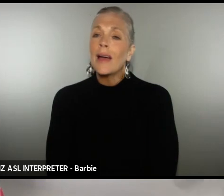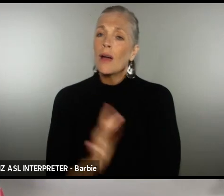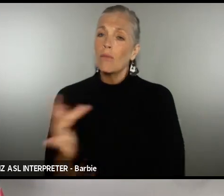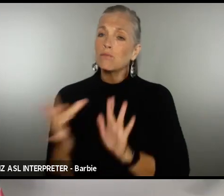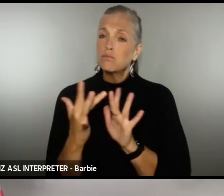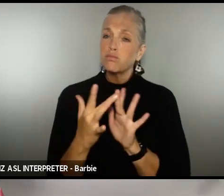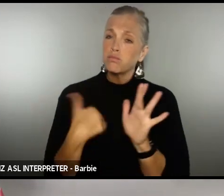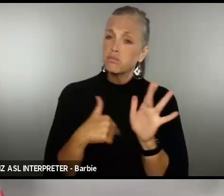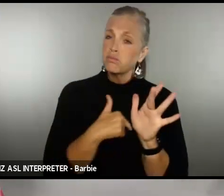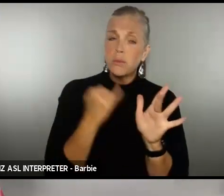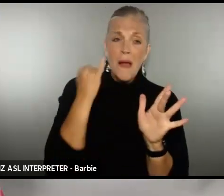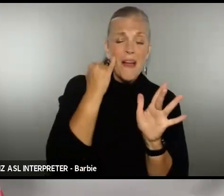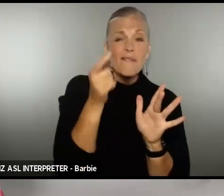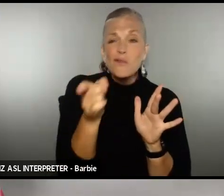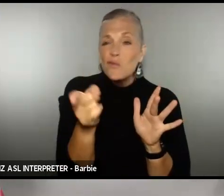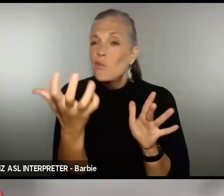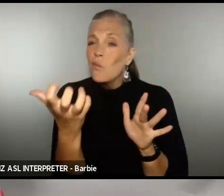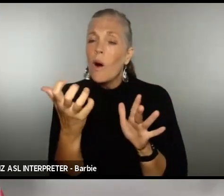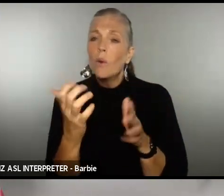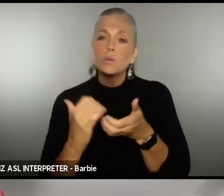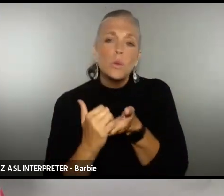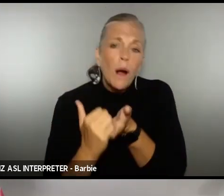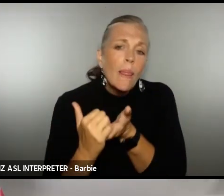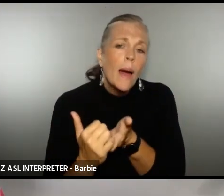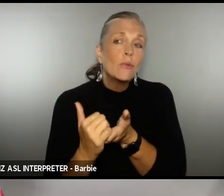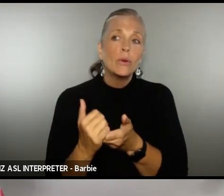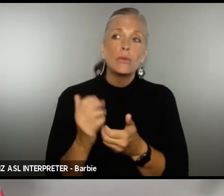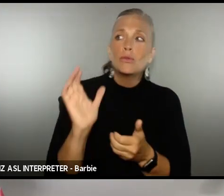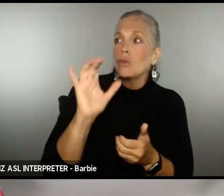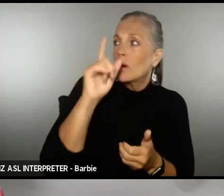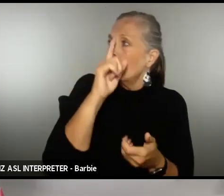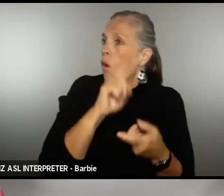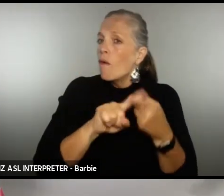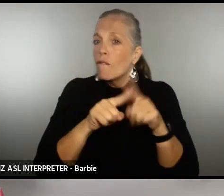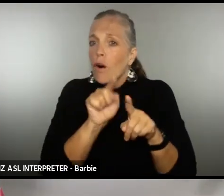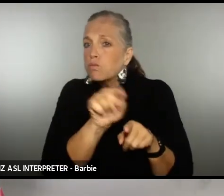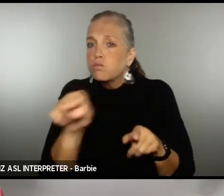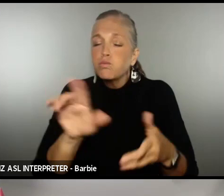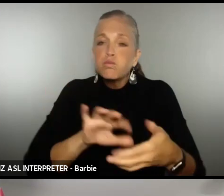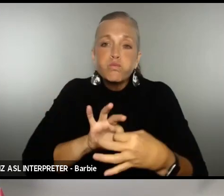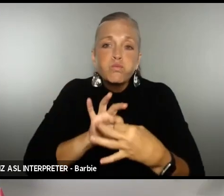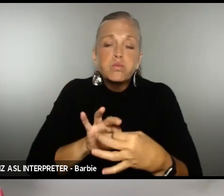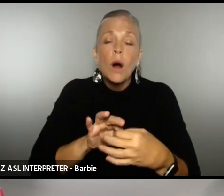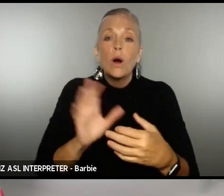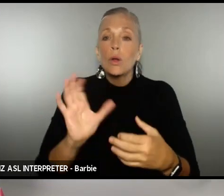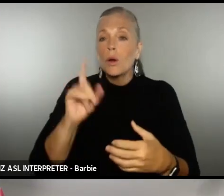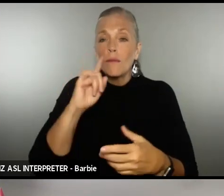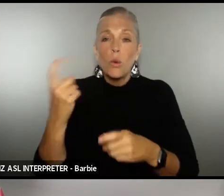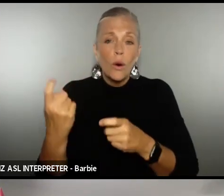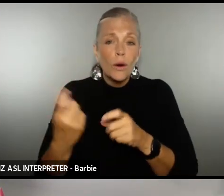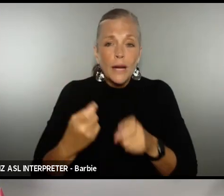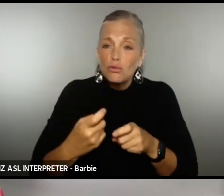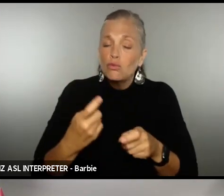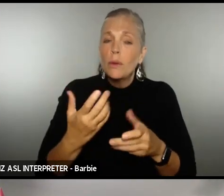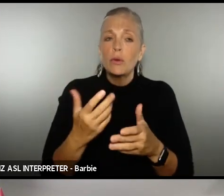you want to collaborate. We're always looking for friends. We're looking for contributors.